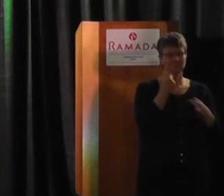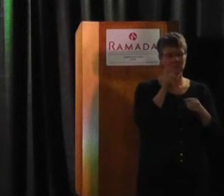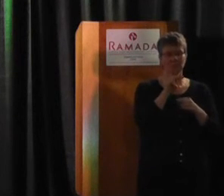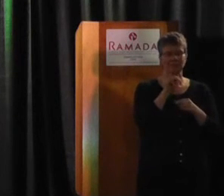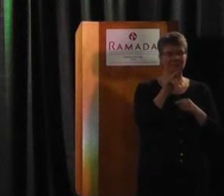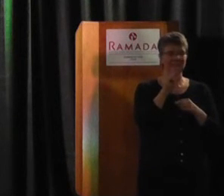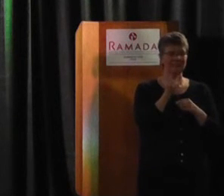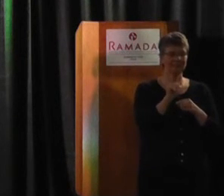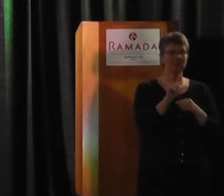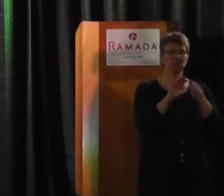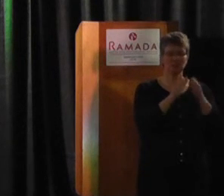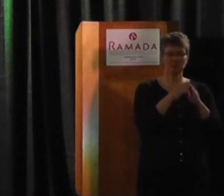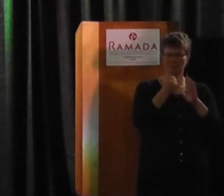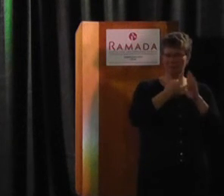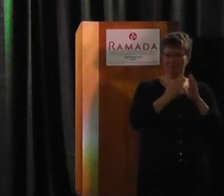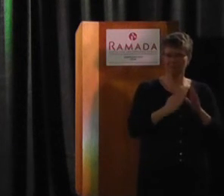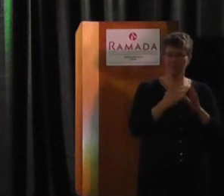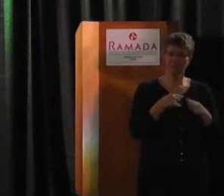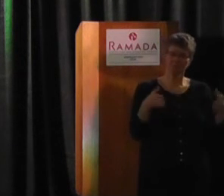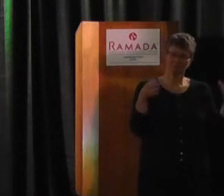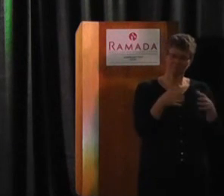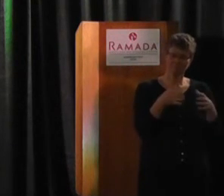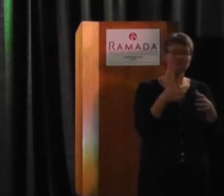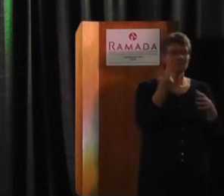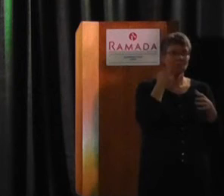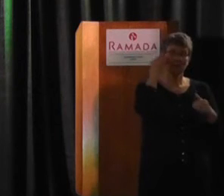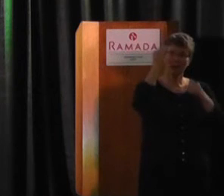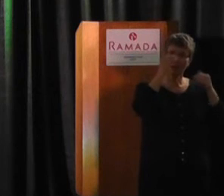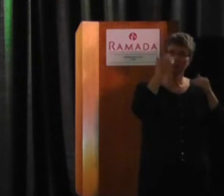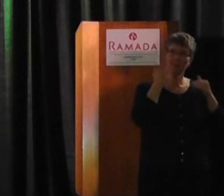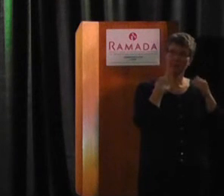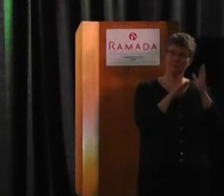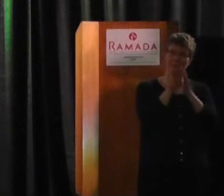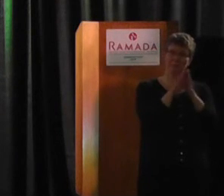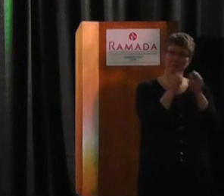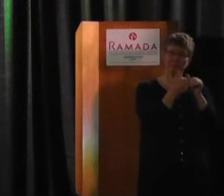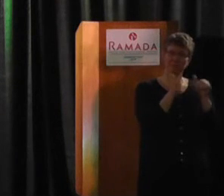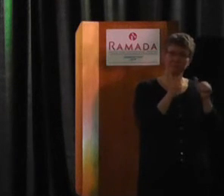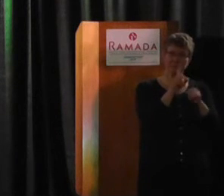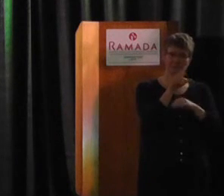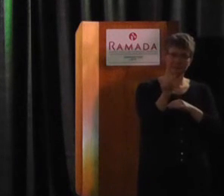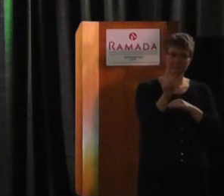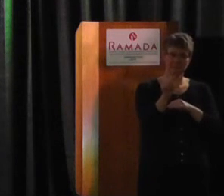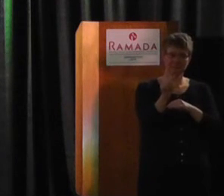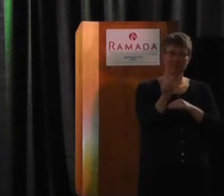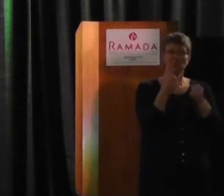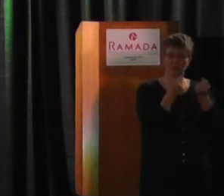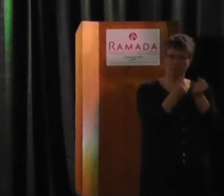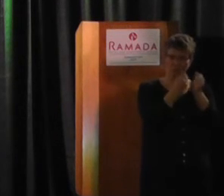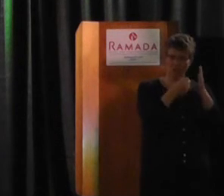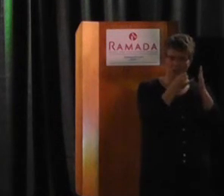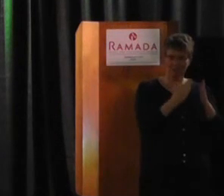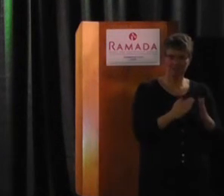We are an artist collective for adults with developmental disabilities, and we focus on supporting the artists in their professional art careers. So all